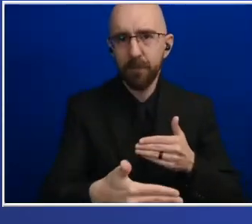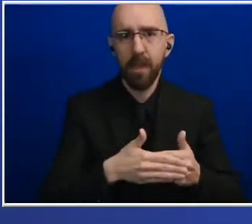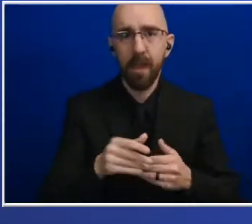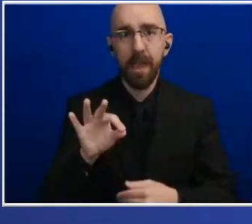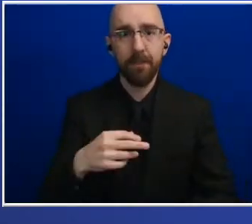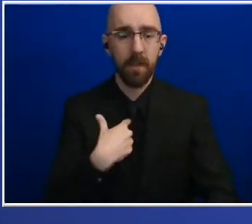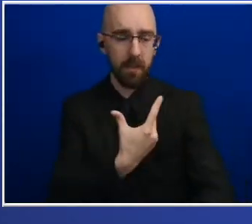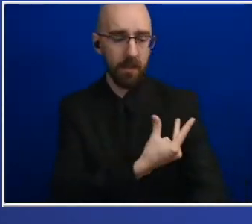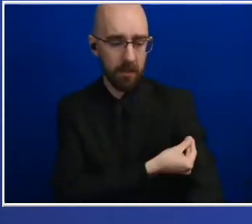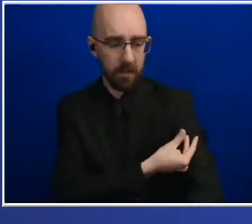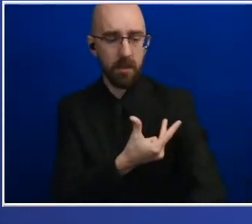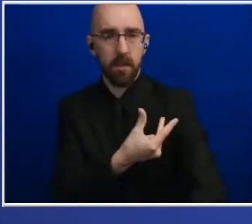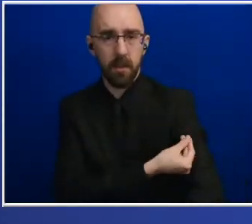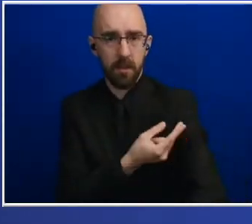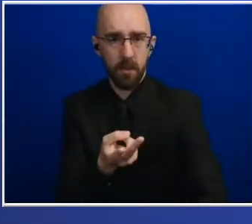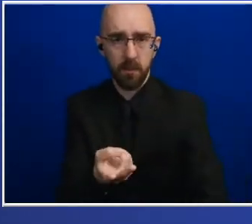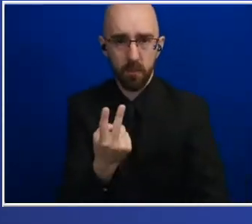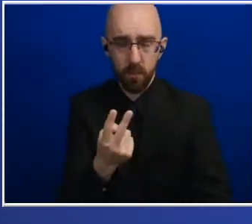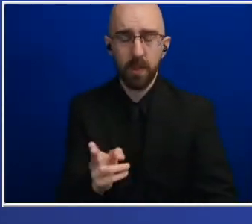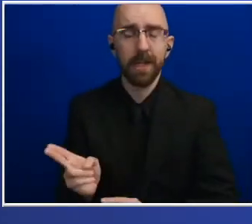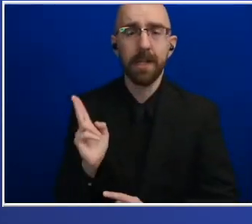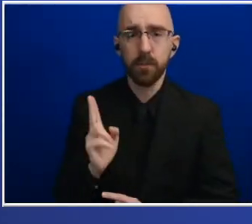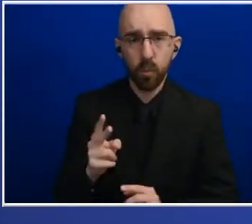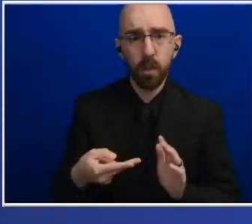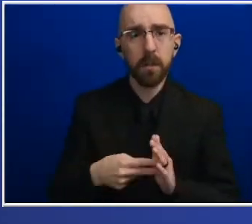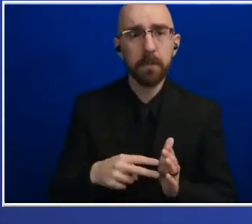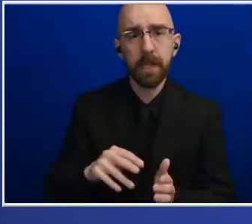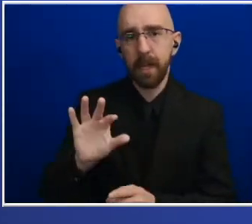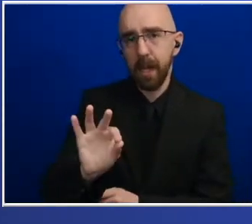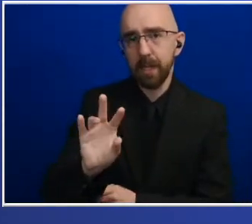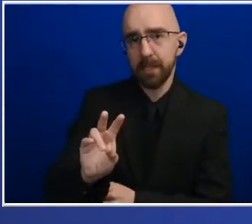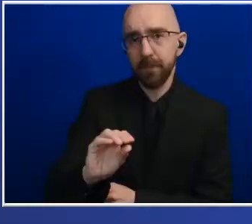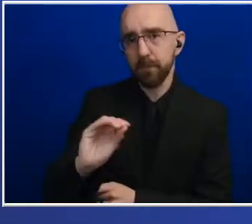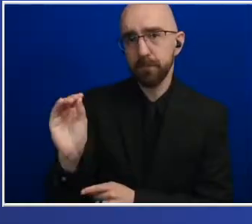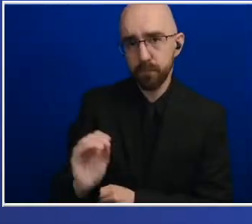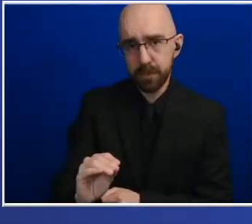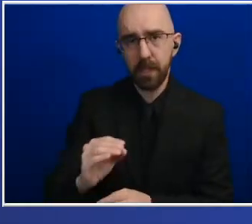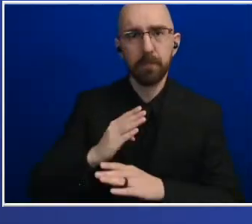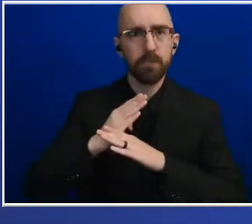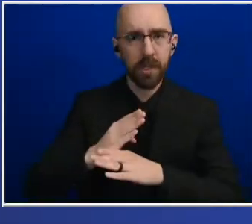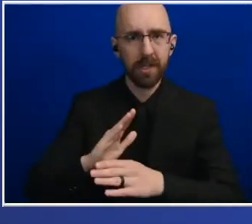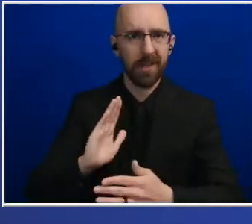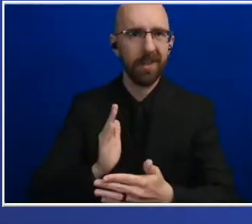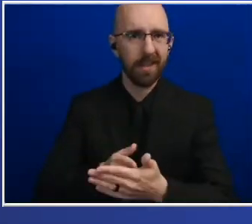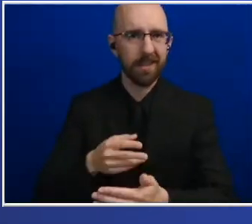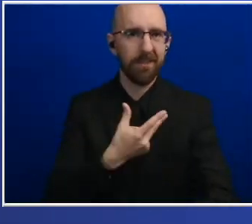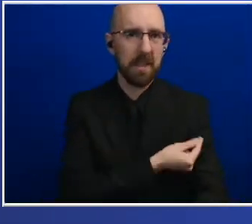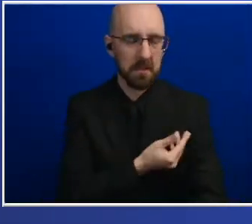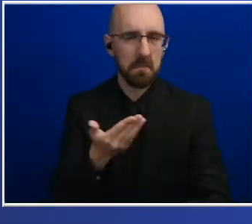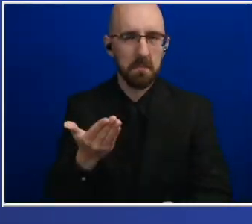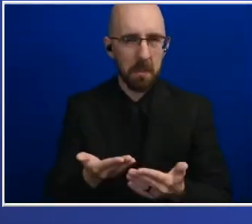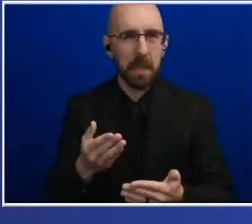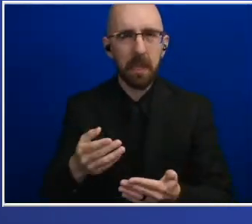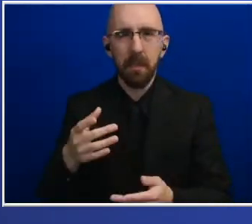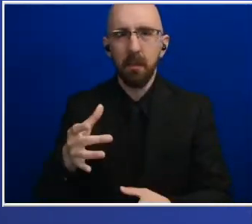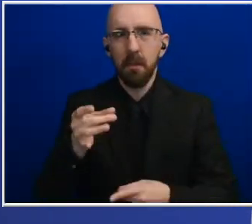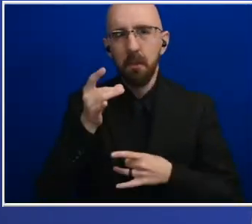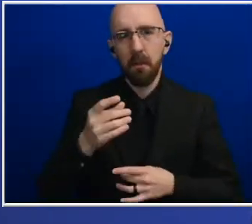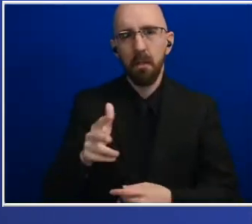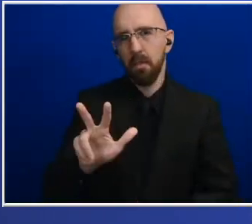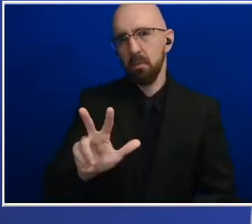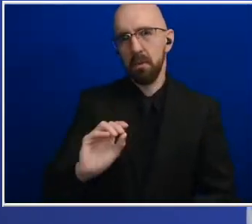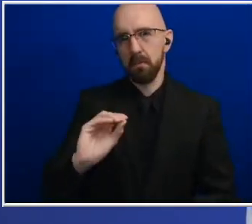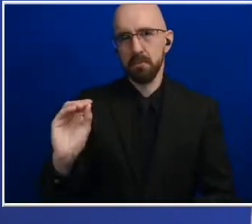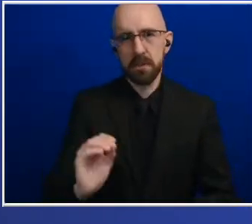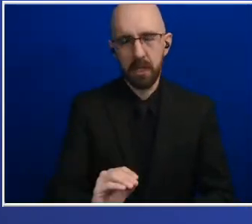vaccine, historically you are 97% protected against the vaccine. That means there's probably a breakthrough rate of about 3%. So 3%